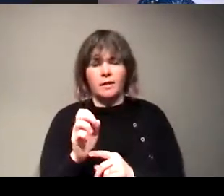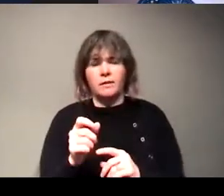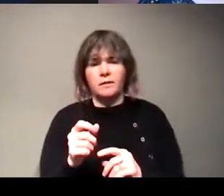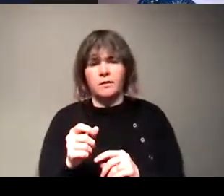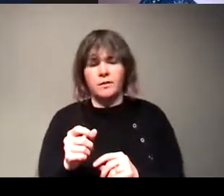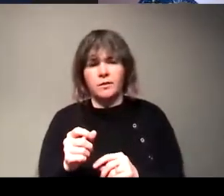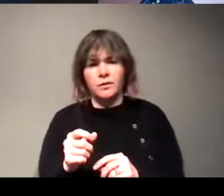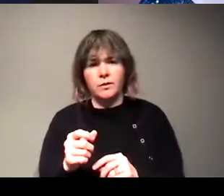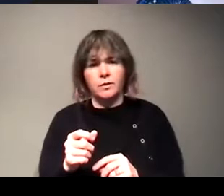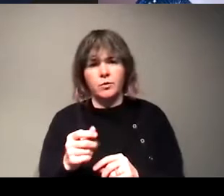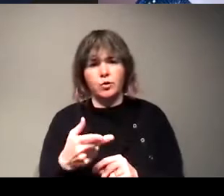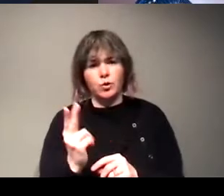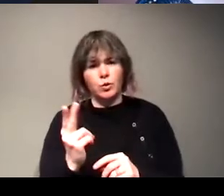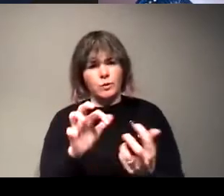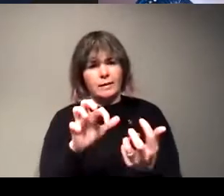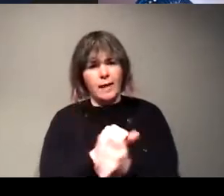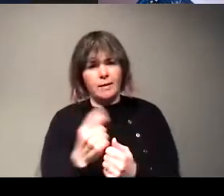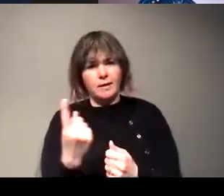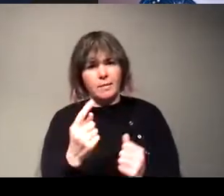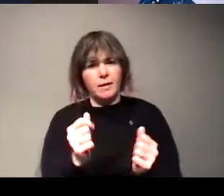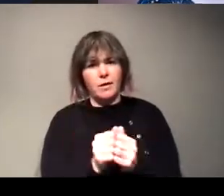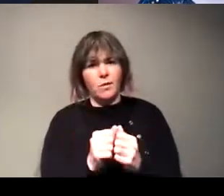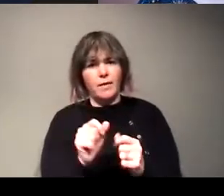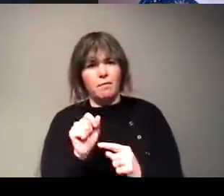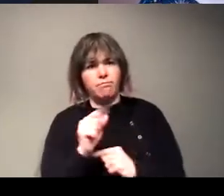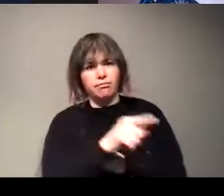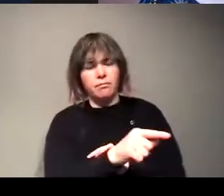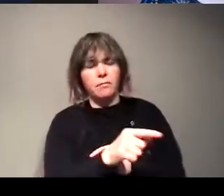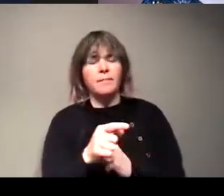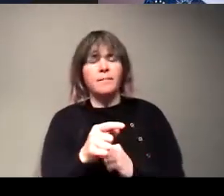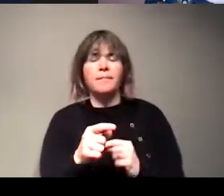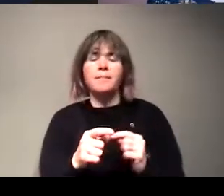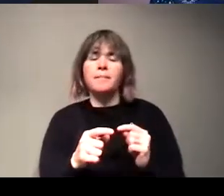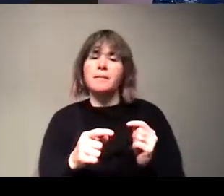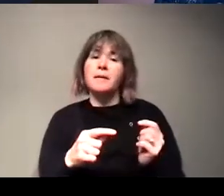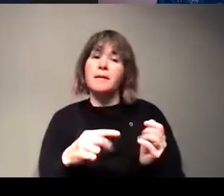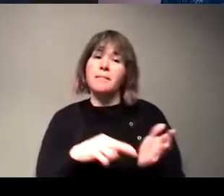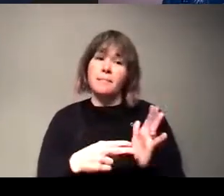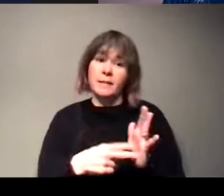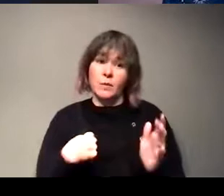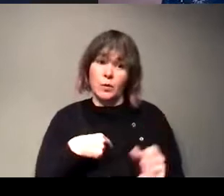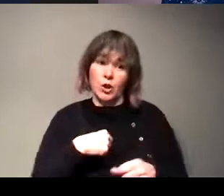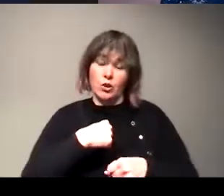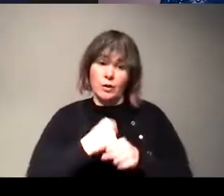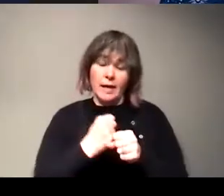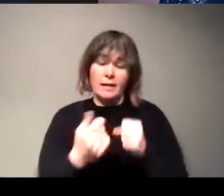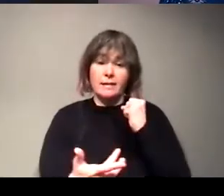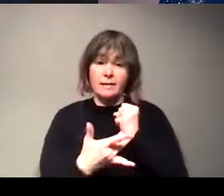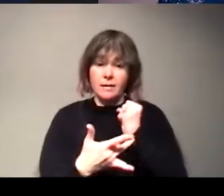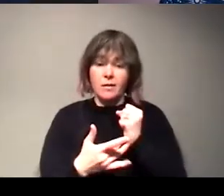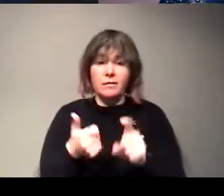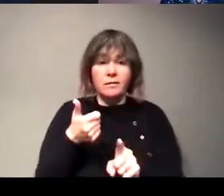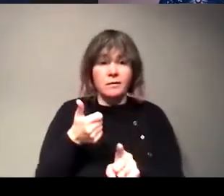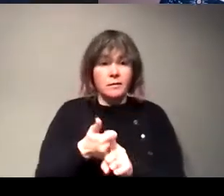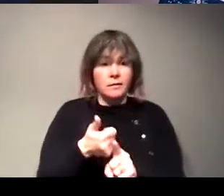like to damage something with the output. But this implies that we have found a way to create technology where you have